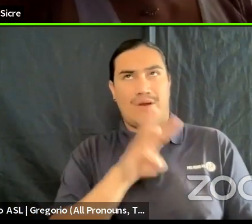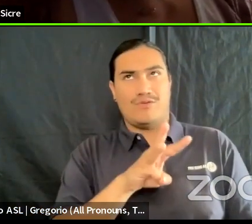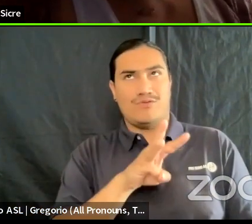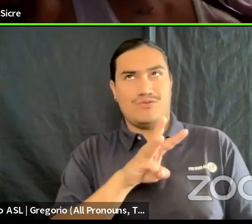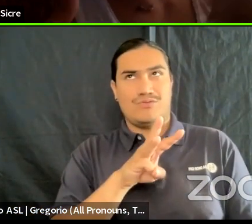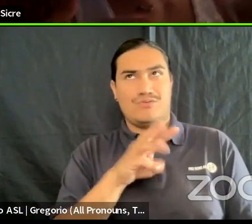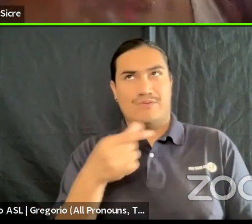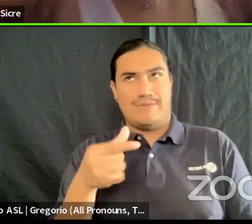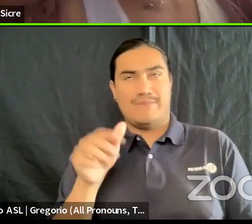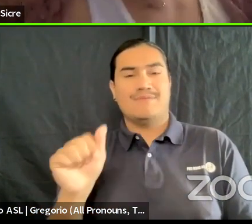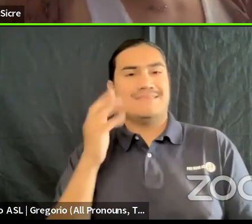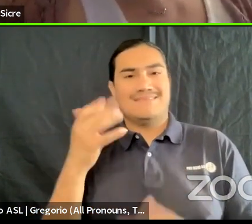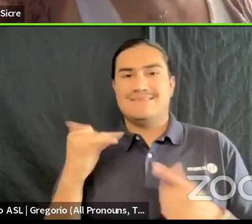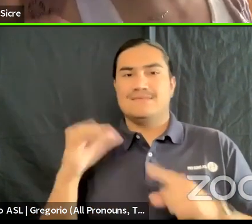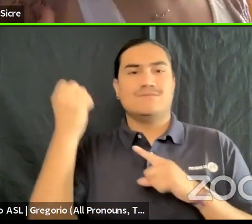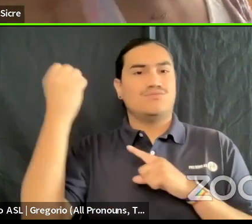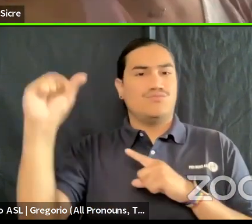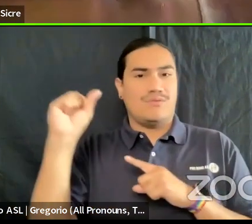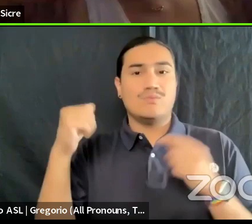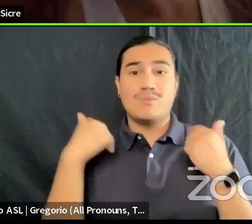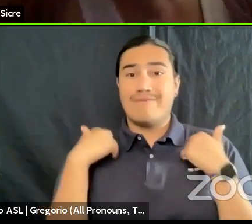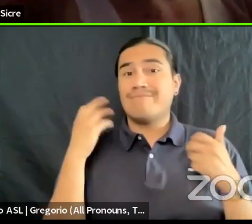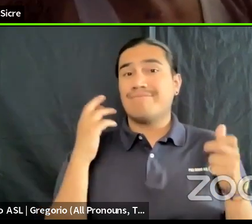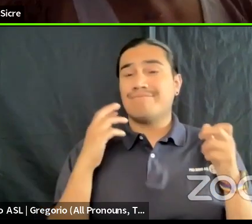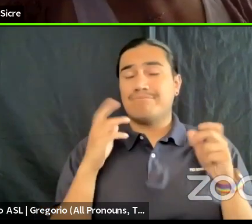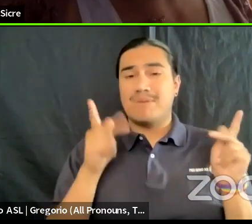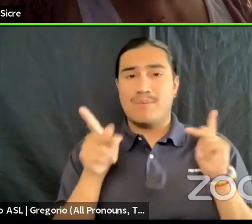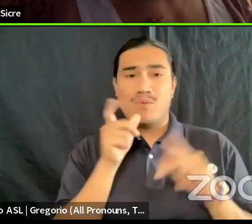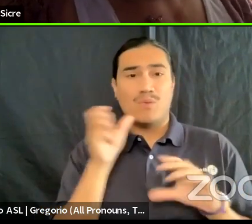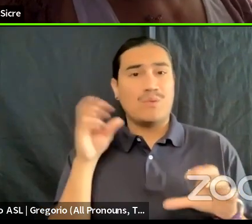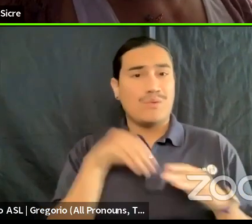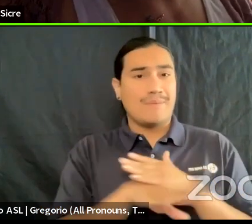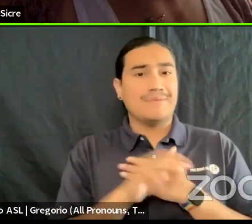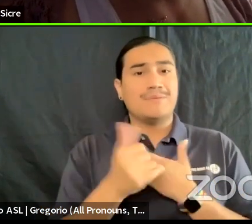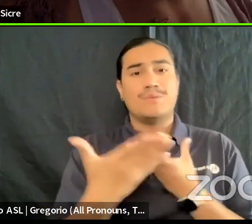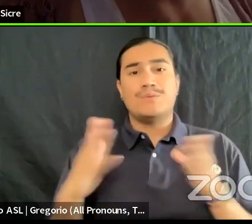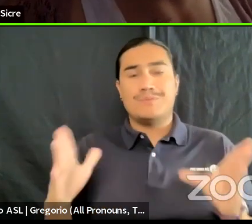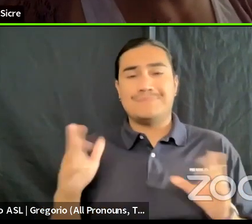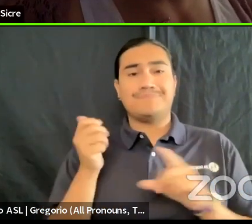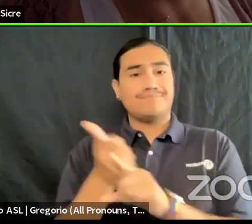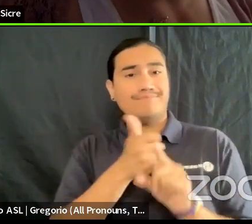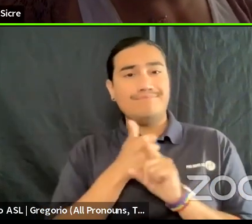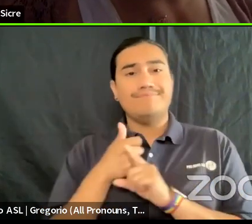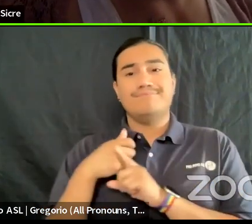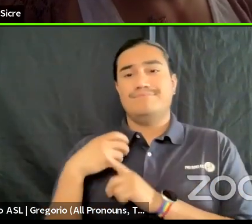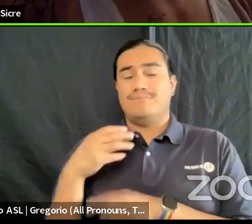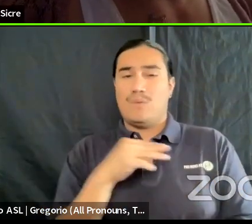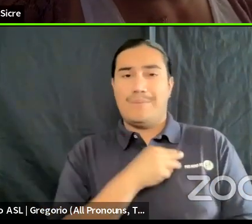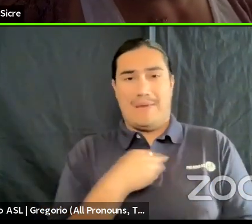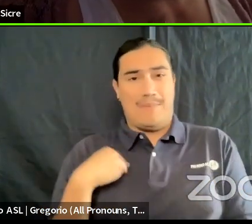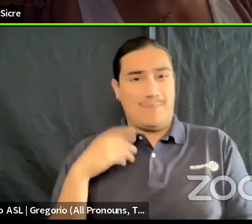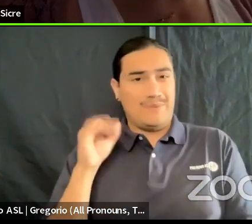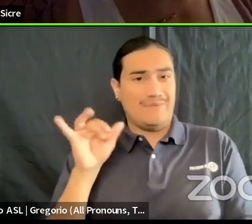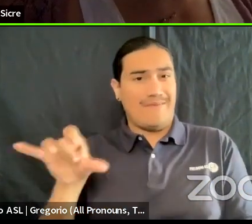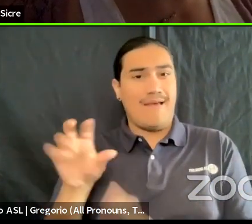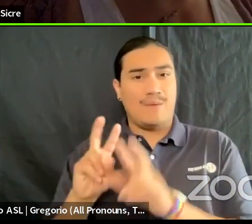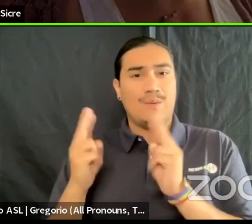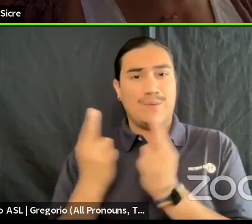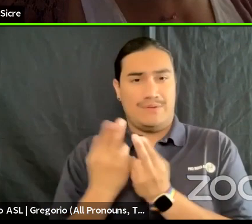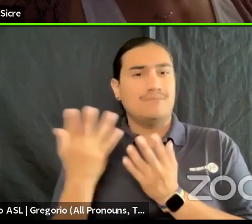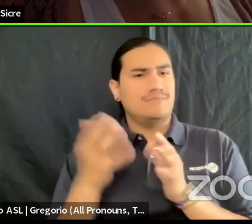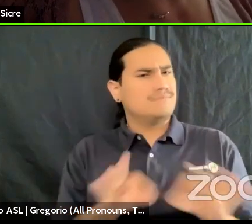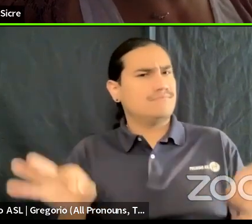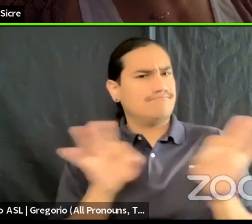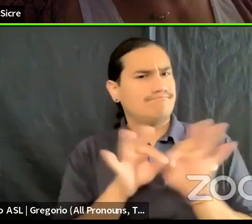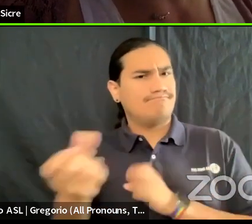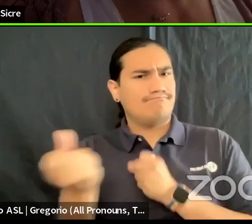the room, some of them are parts of, some of them are members of these unions, and it's important to be supporting them as well. And that the